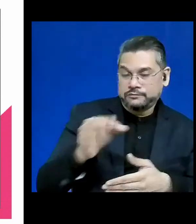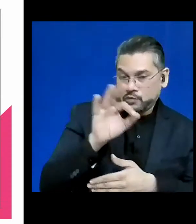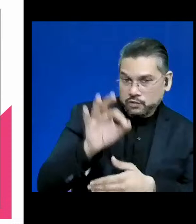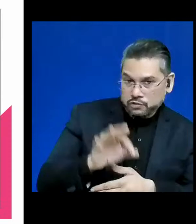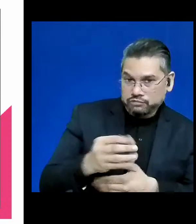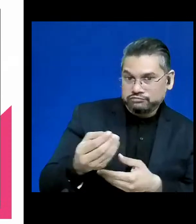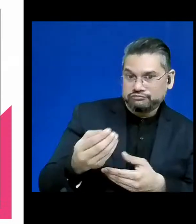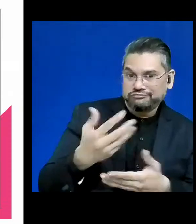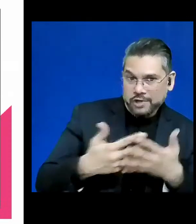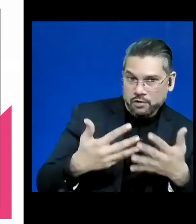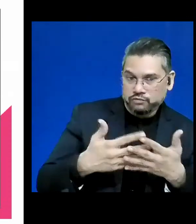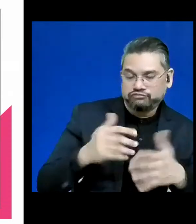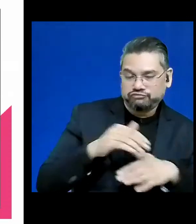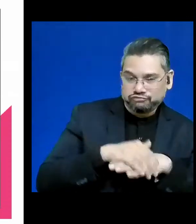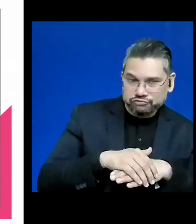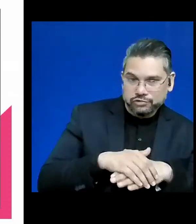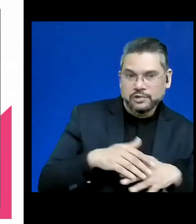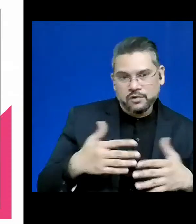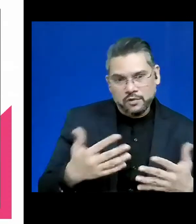et je peux